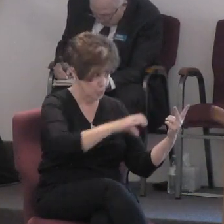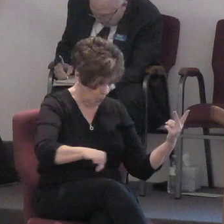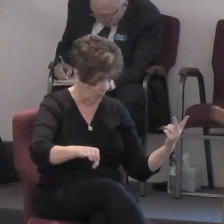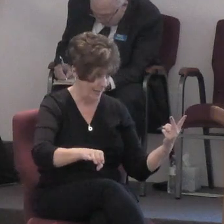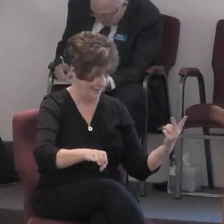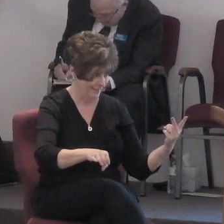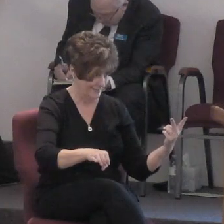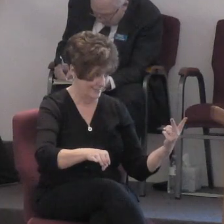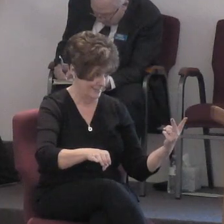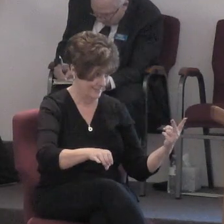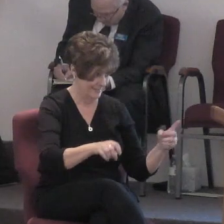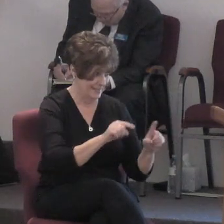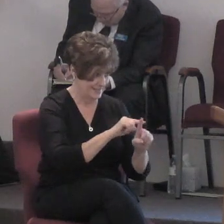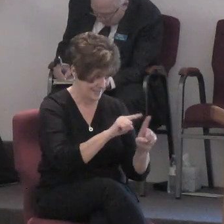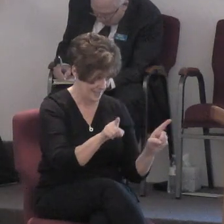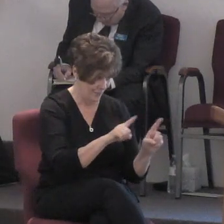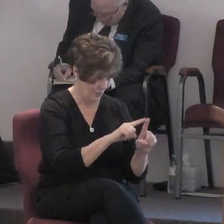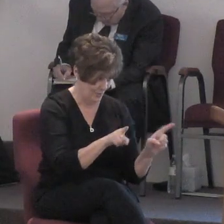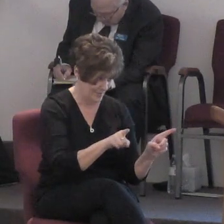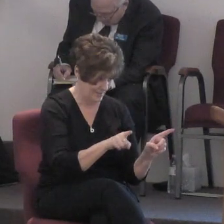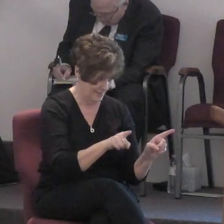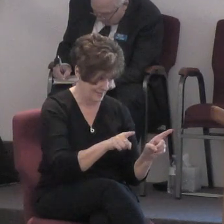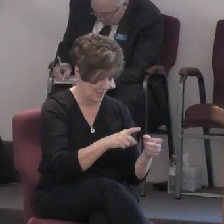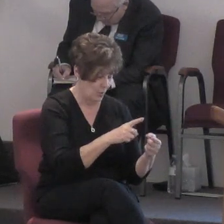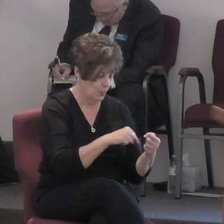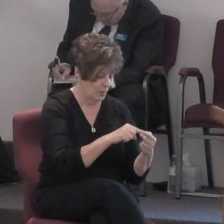it, you'll be blessed.